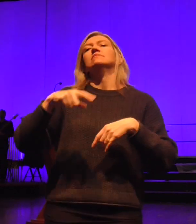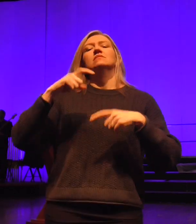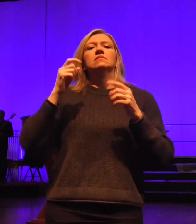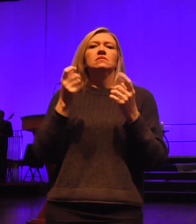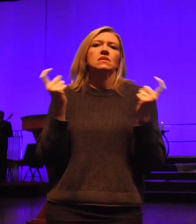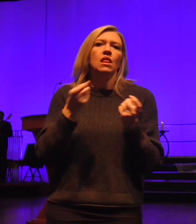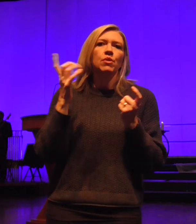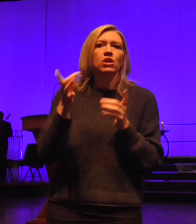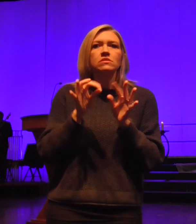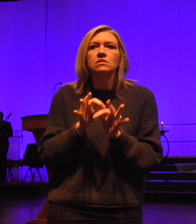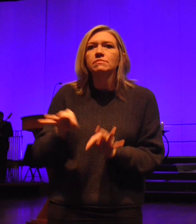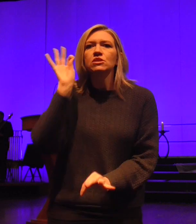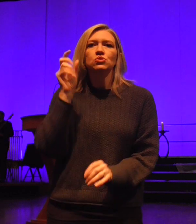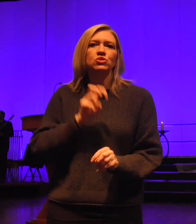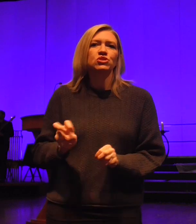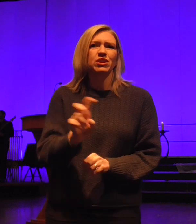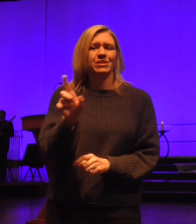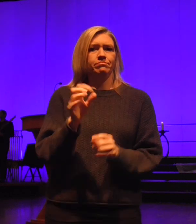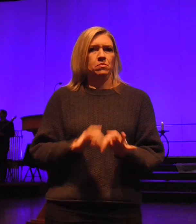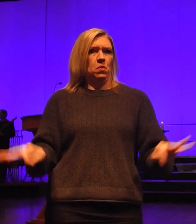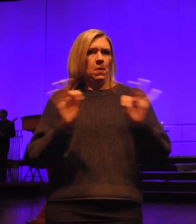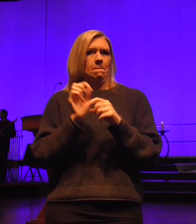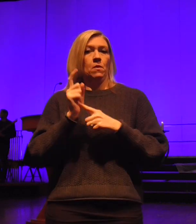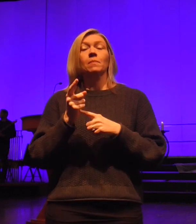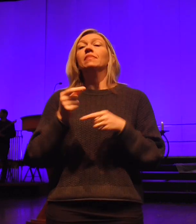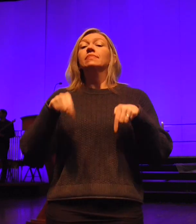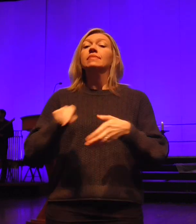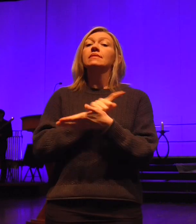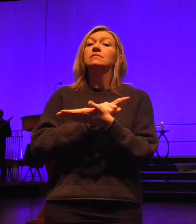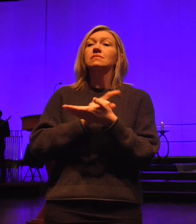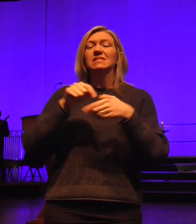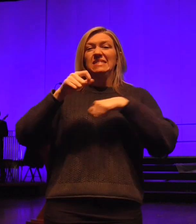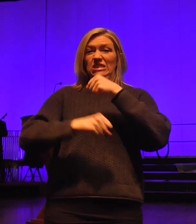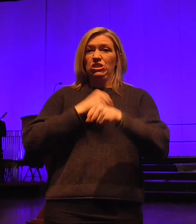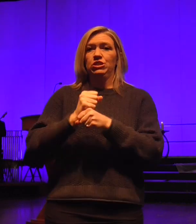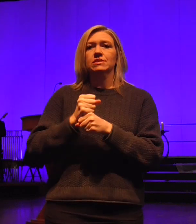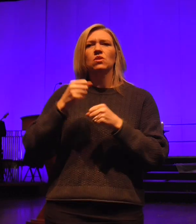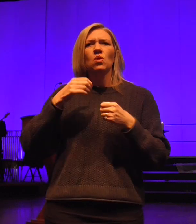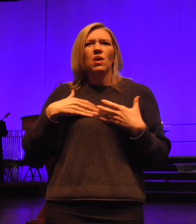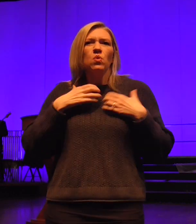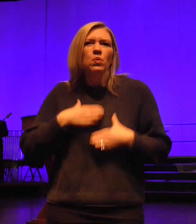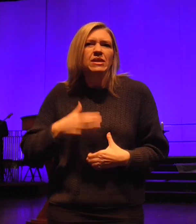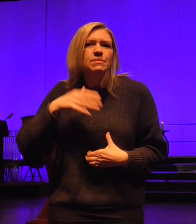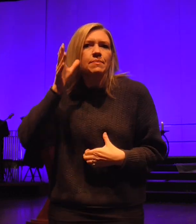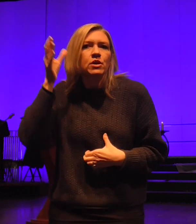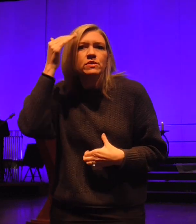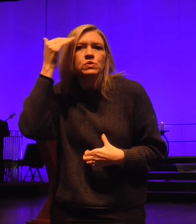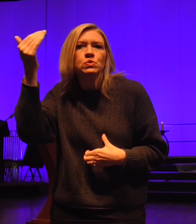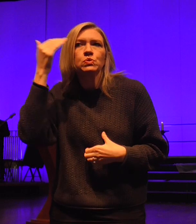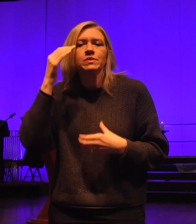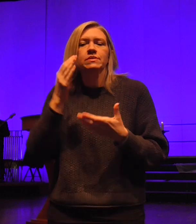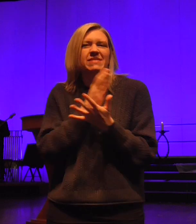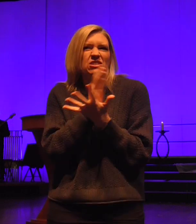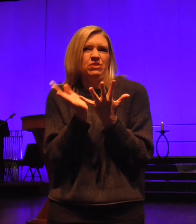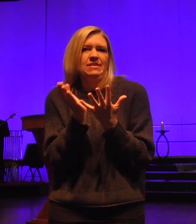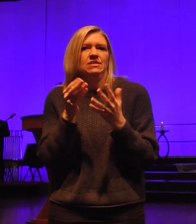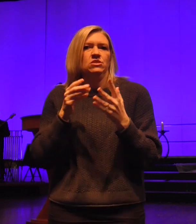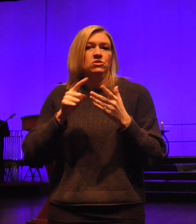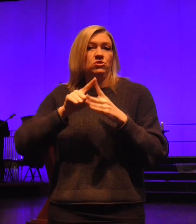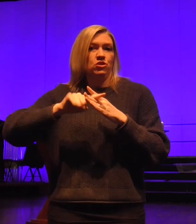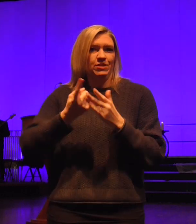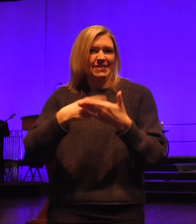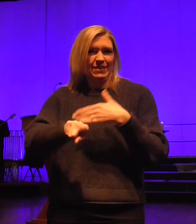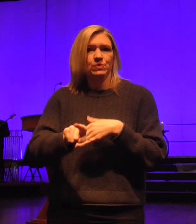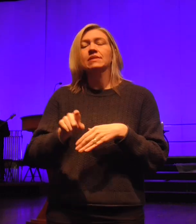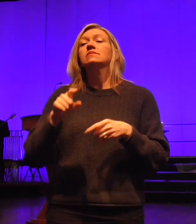journey. And this year's What I Wish My Parents Knew series starts January 28th after the 10 a.m. service. The topic is neurodiversity to